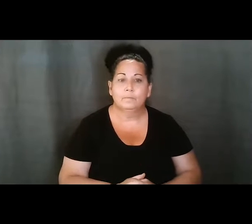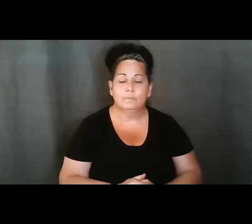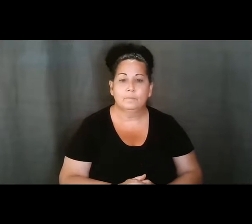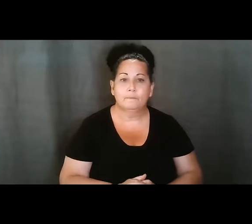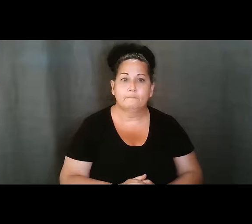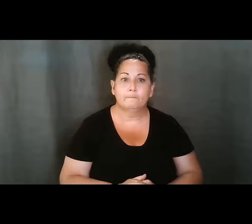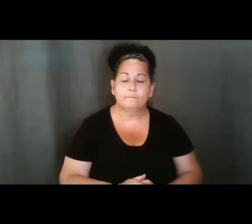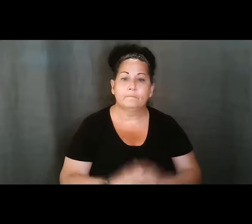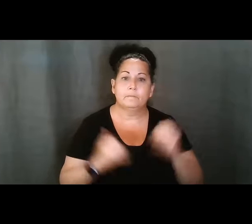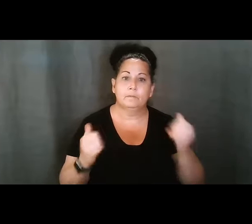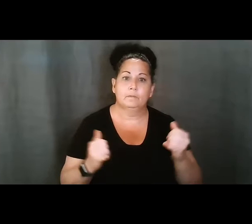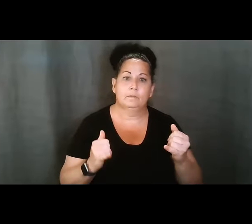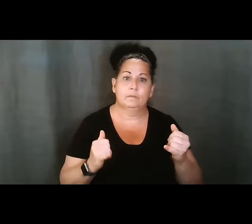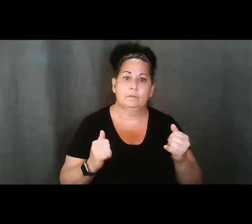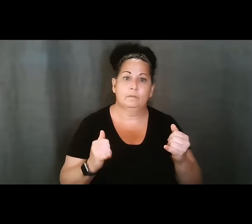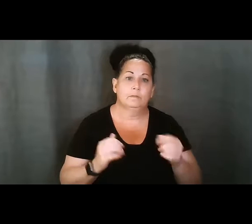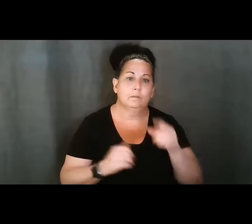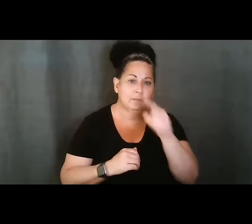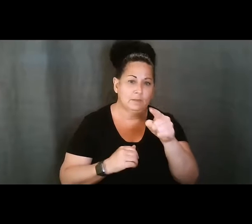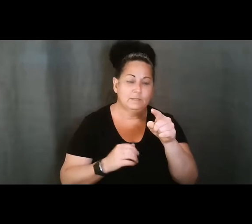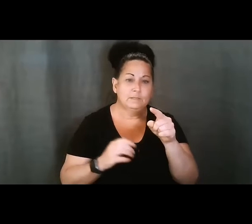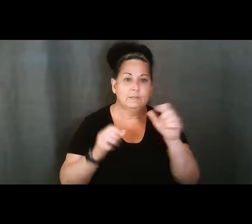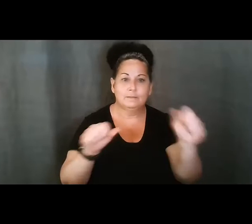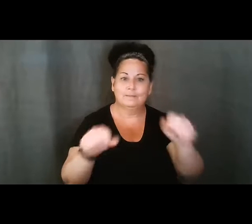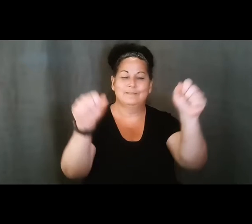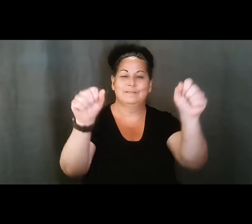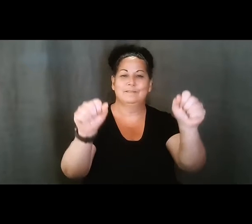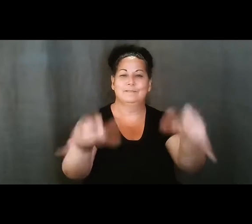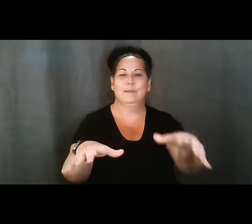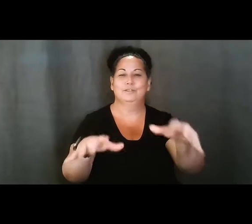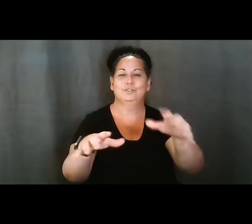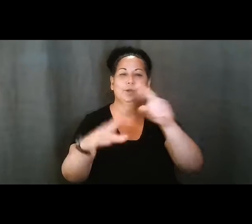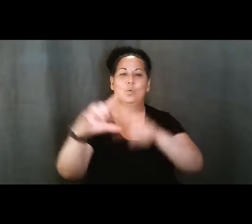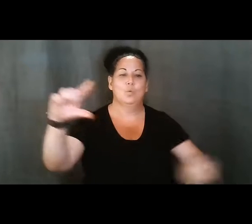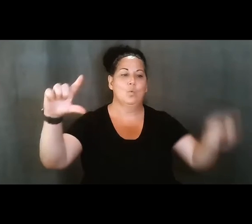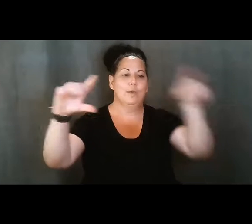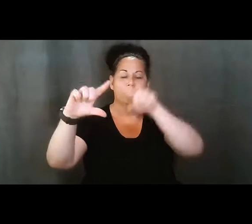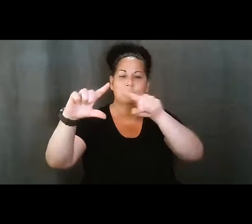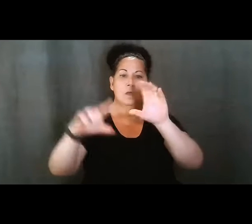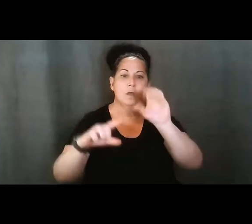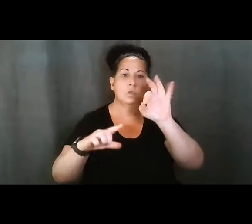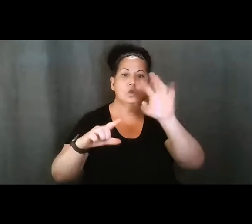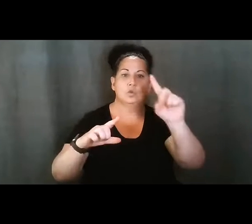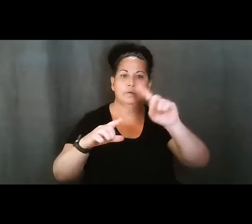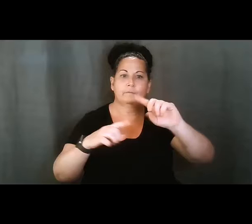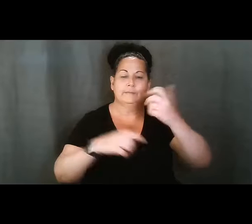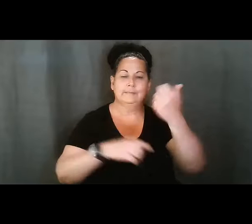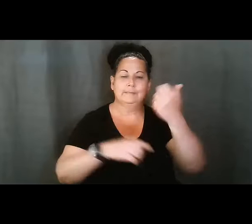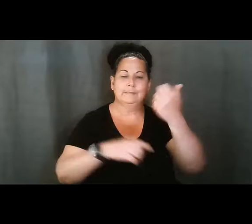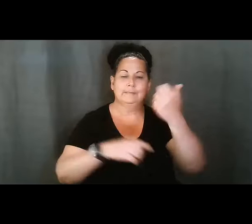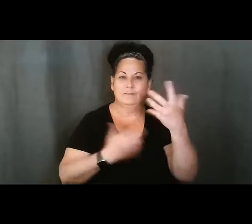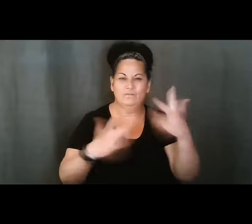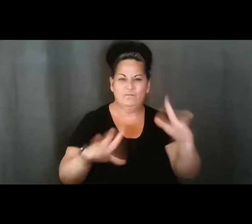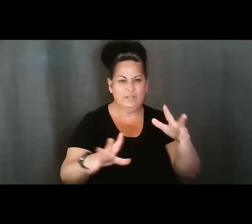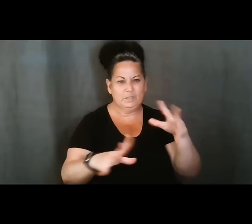Take a look at what I call the magic wheel and how COVID-19 has impacted your life. Has it